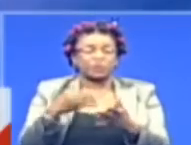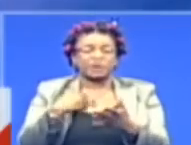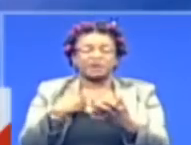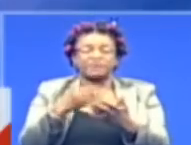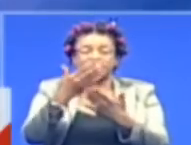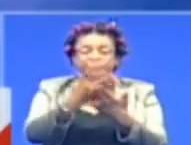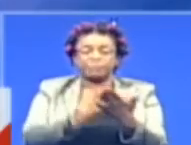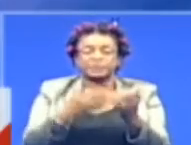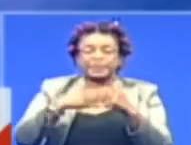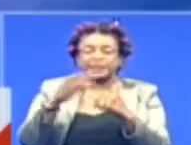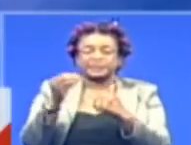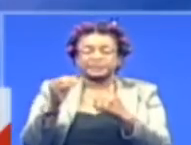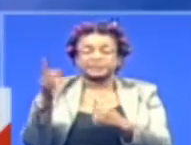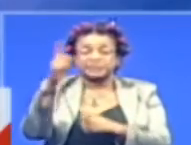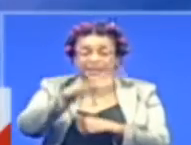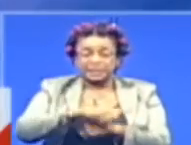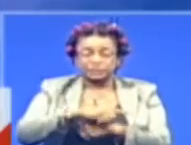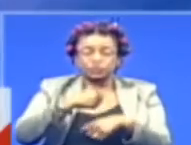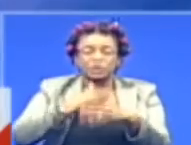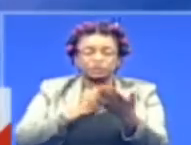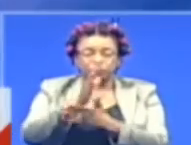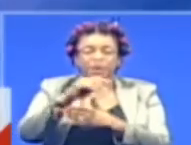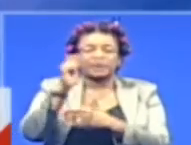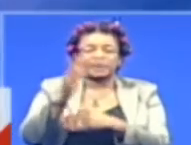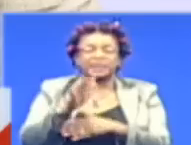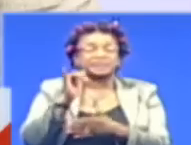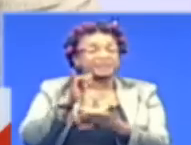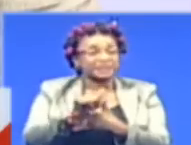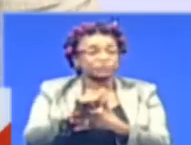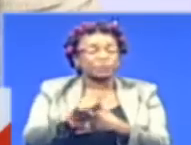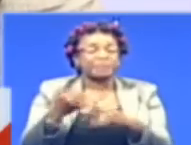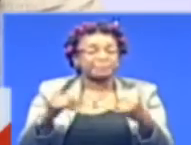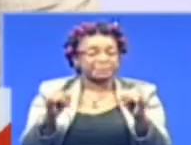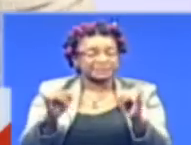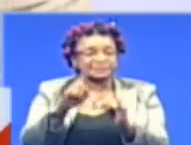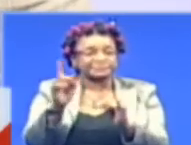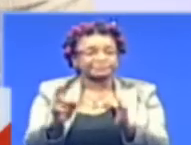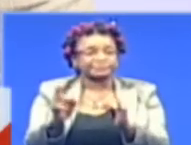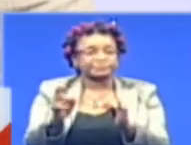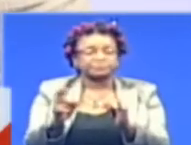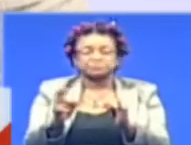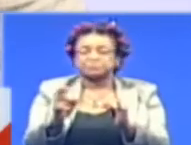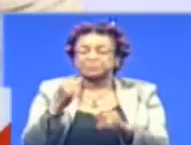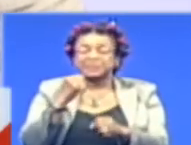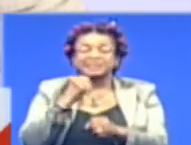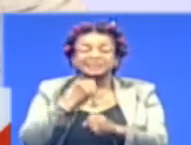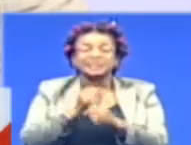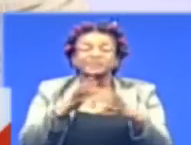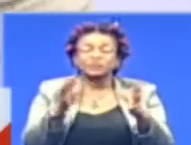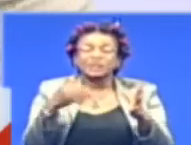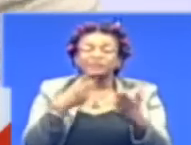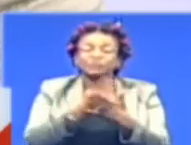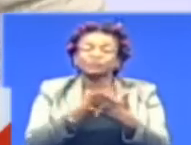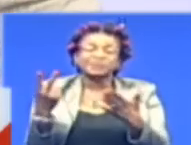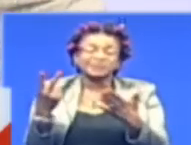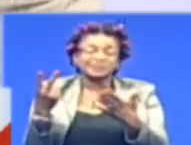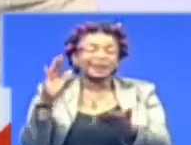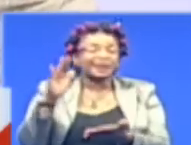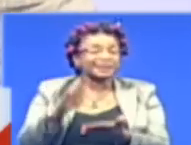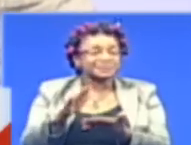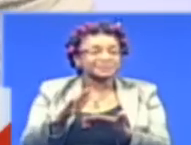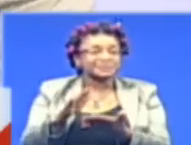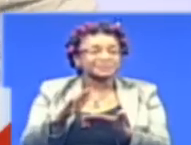you're assuring Kenyans that that will be implemented. The task force actually have been given less than 2 weeks. Okay. First of all, to go out there